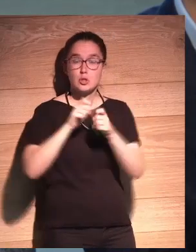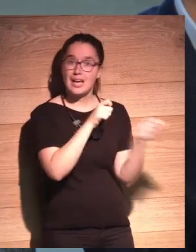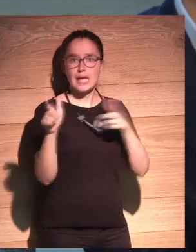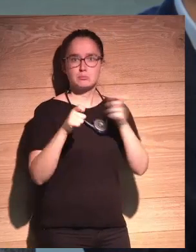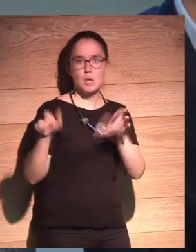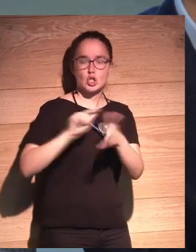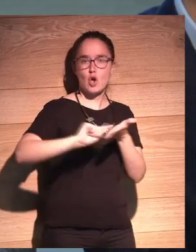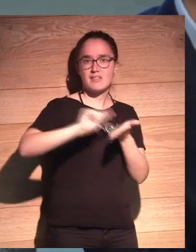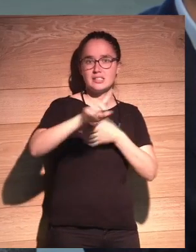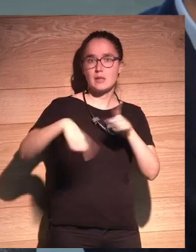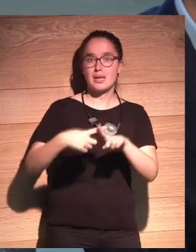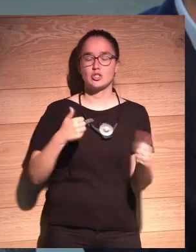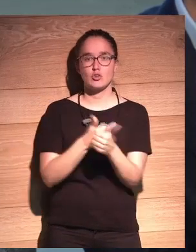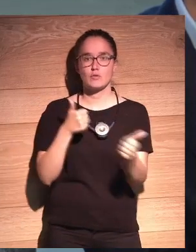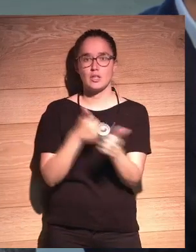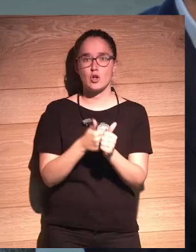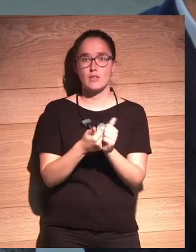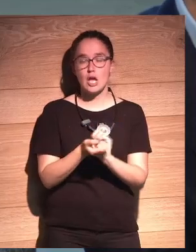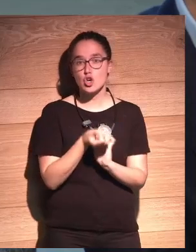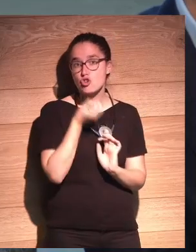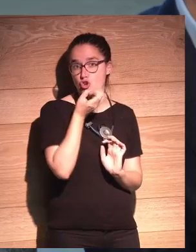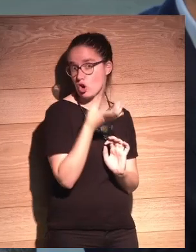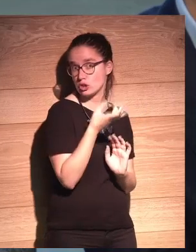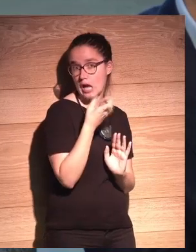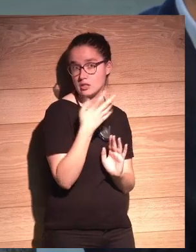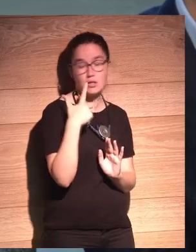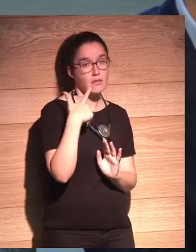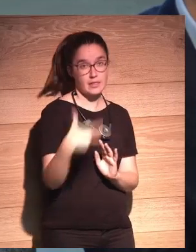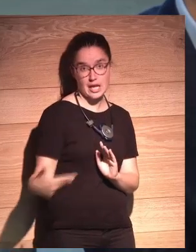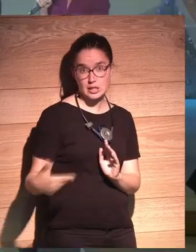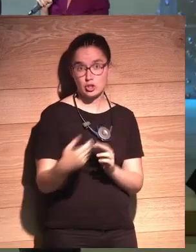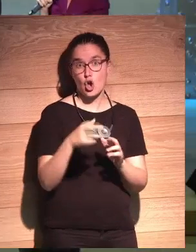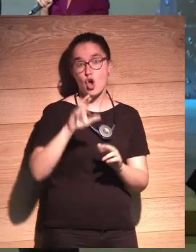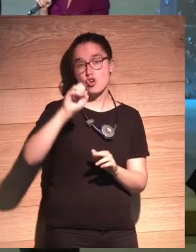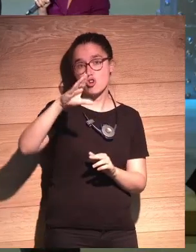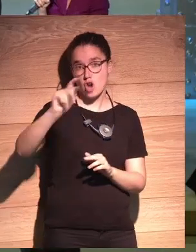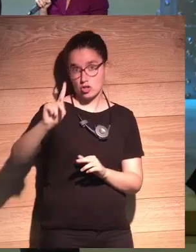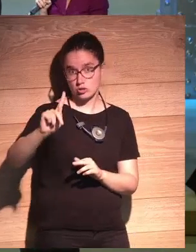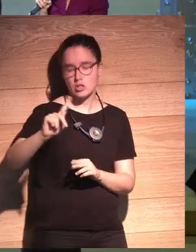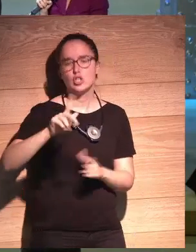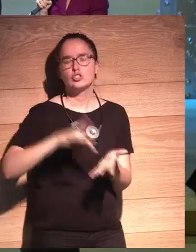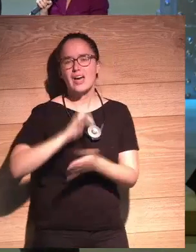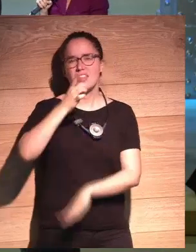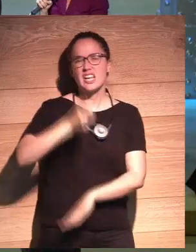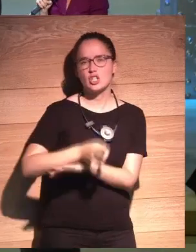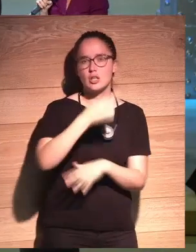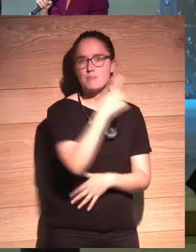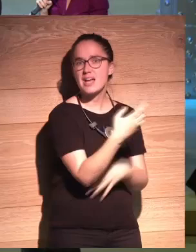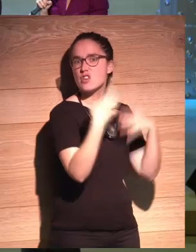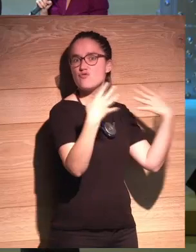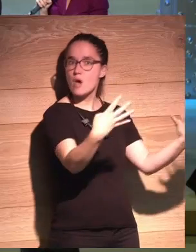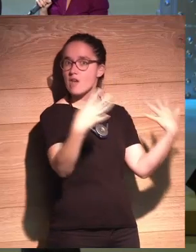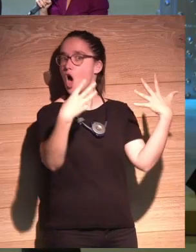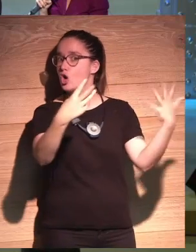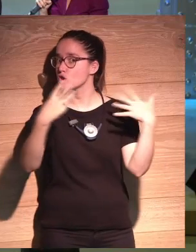Music Expert Offices. He is also the co-founder of ROSA, the Danish Rock Council. He has been